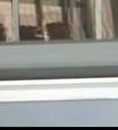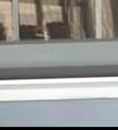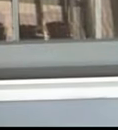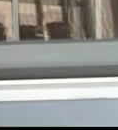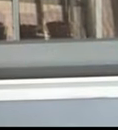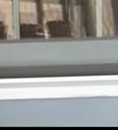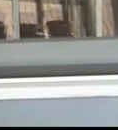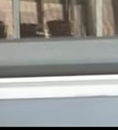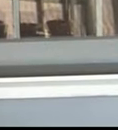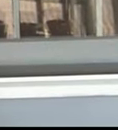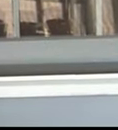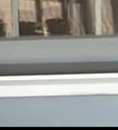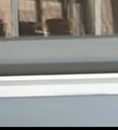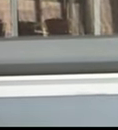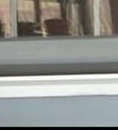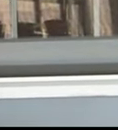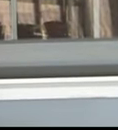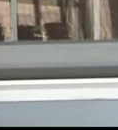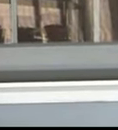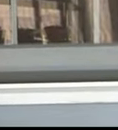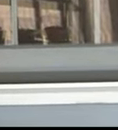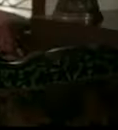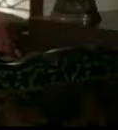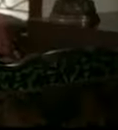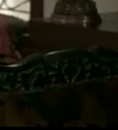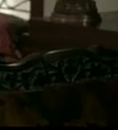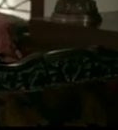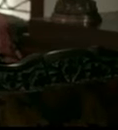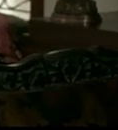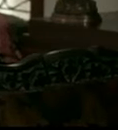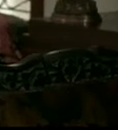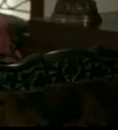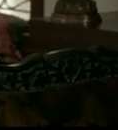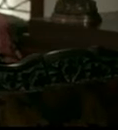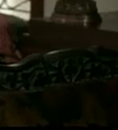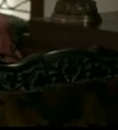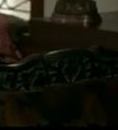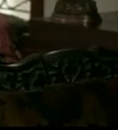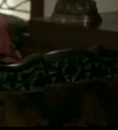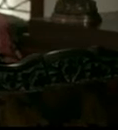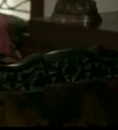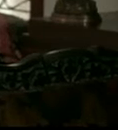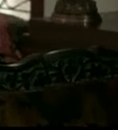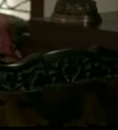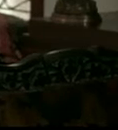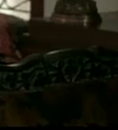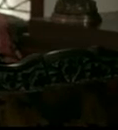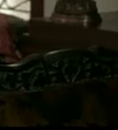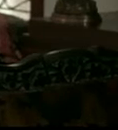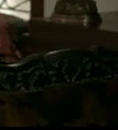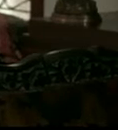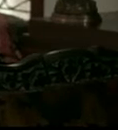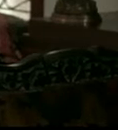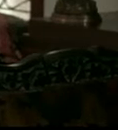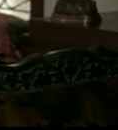2014. I'm Shriya Bhargav, Miss Wheelchair India 2015. Come to my interest, I like driving my customized car for long